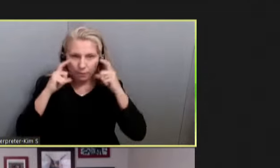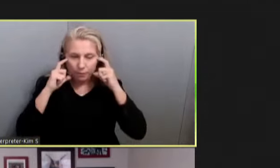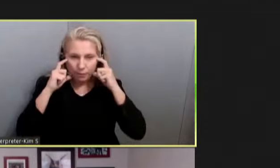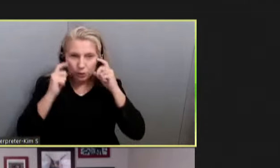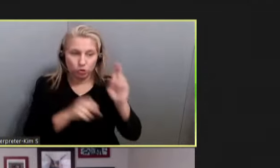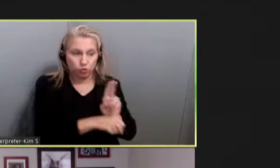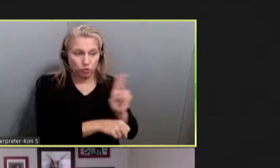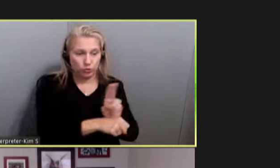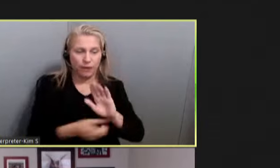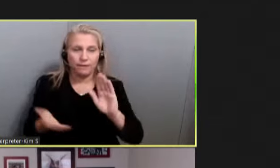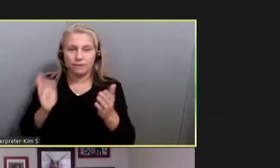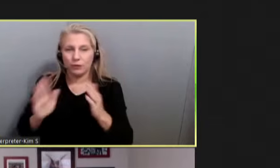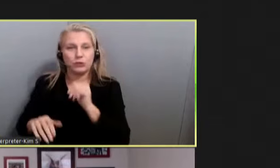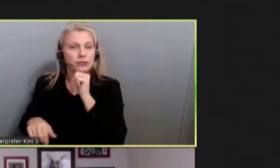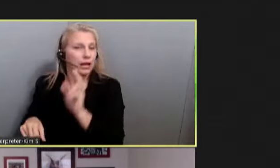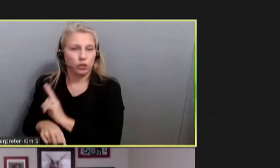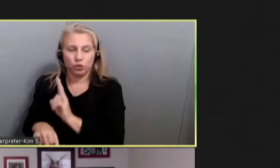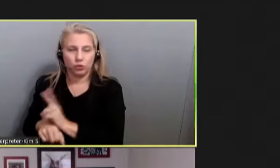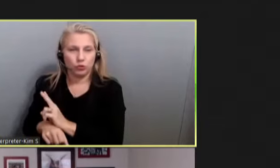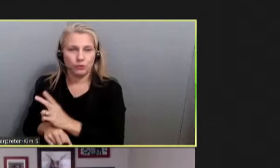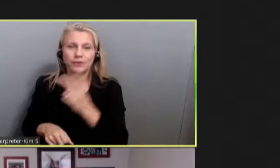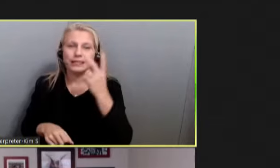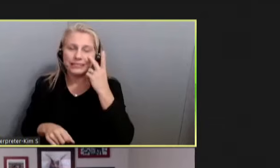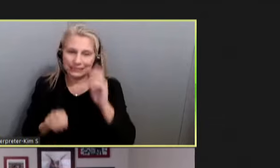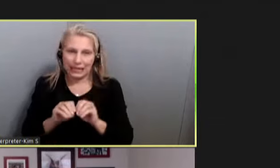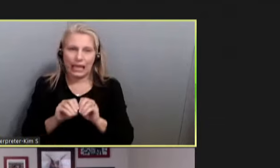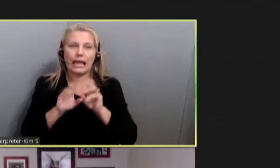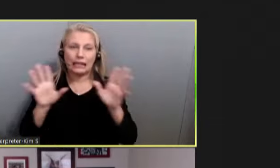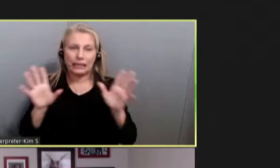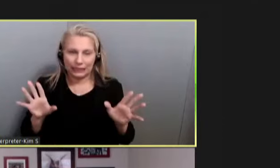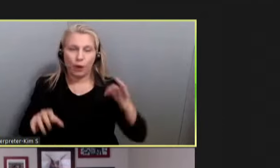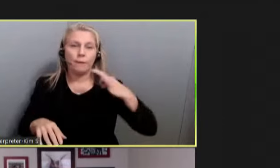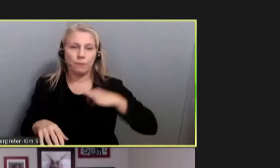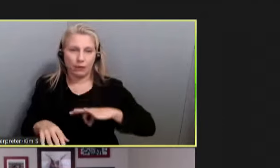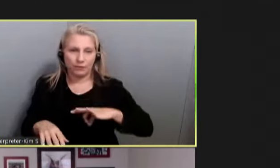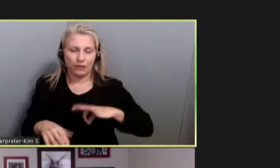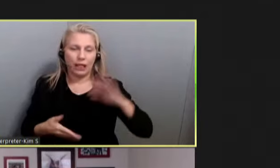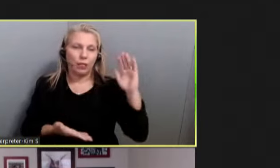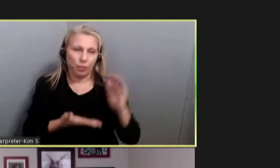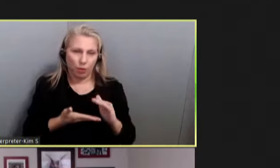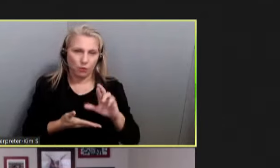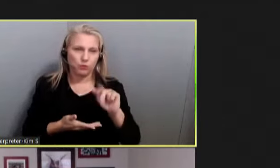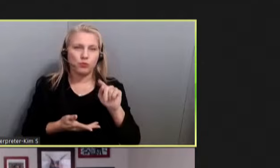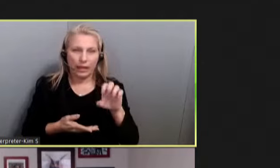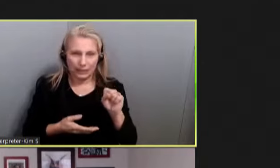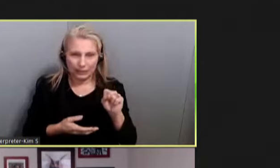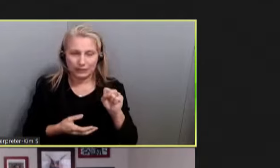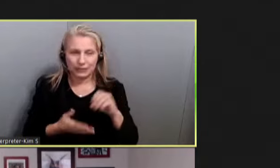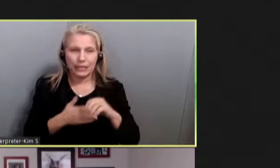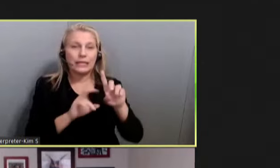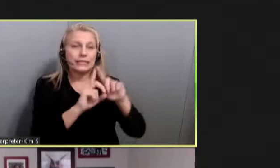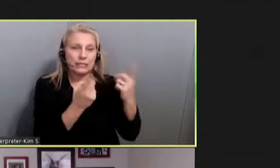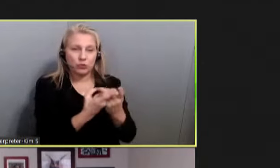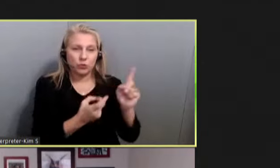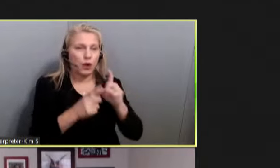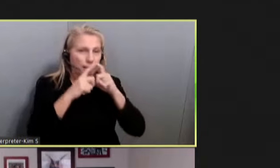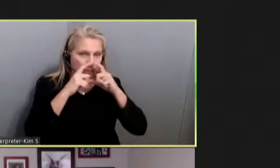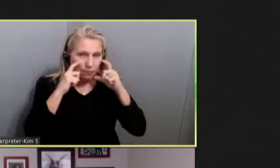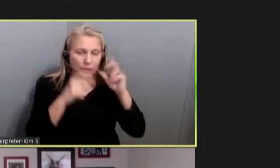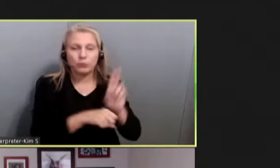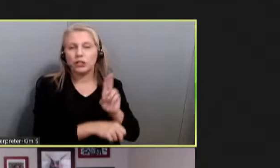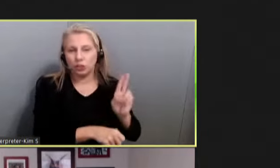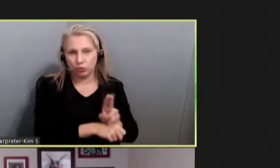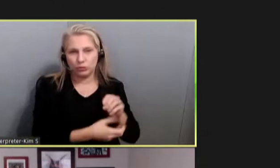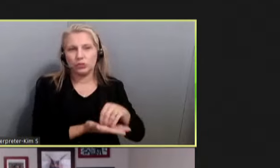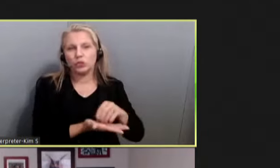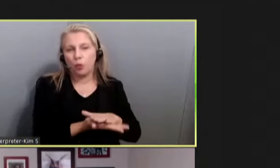use versus those where they were not in use. And we did see a clear benefit in lower case rates in districts where masks were being used